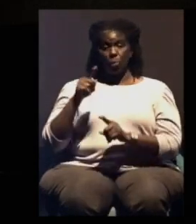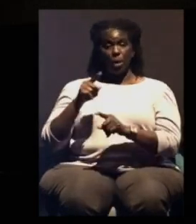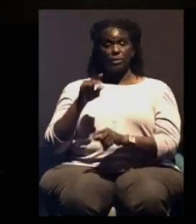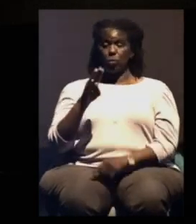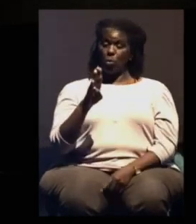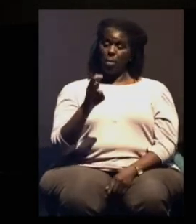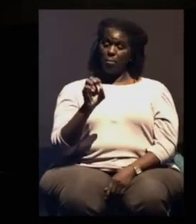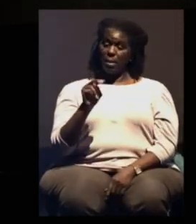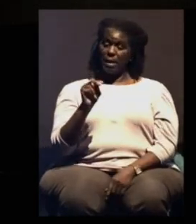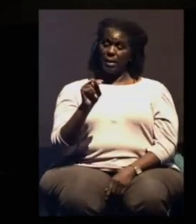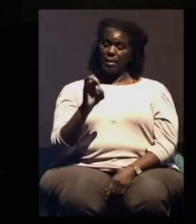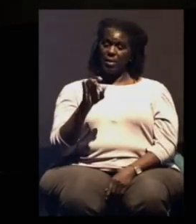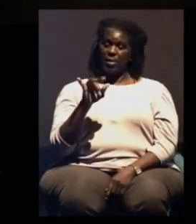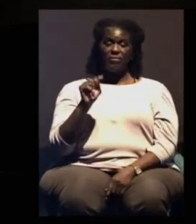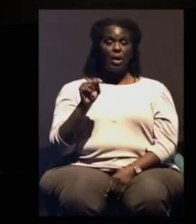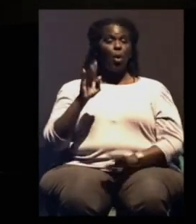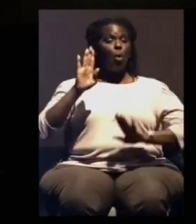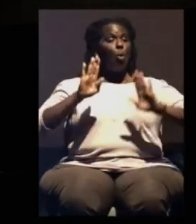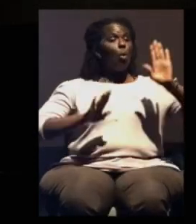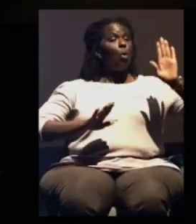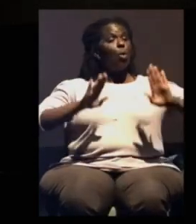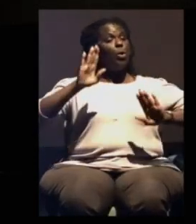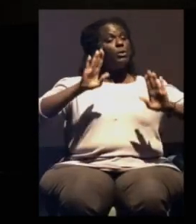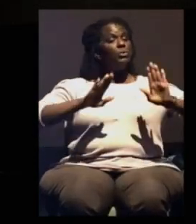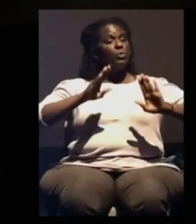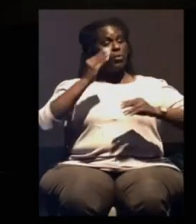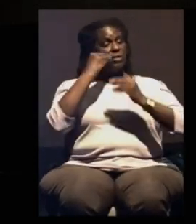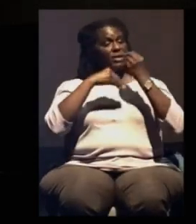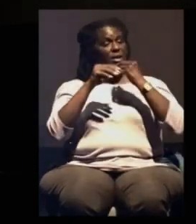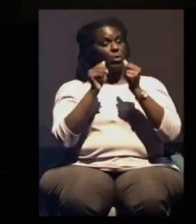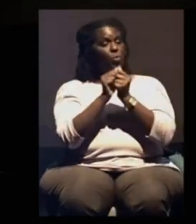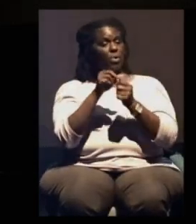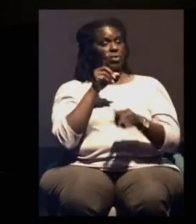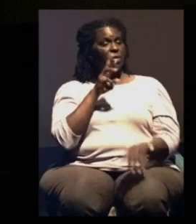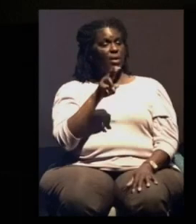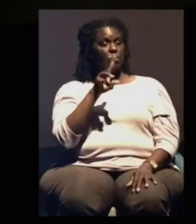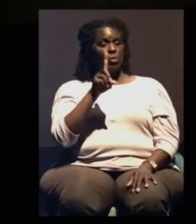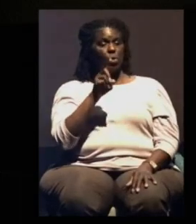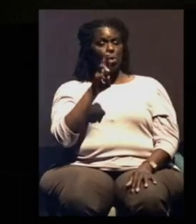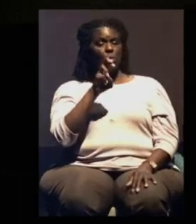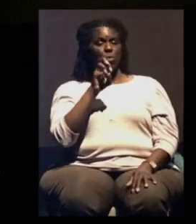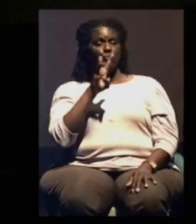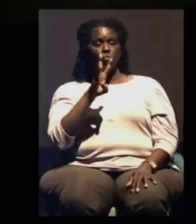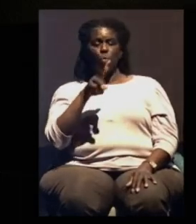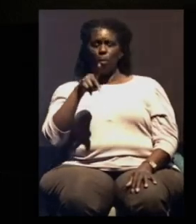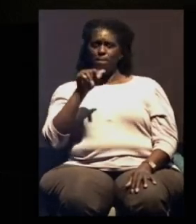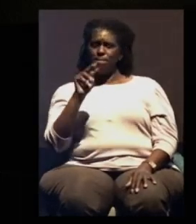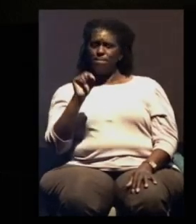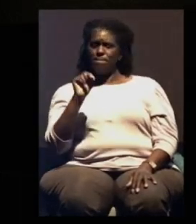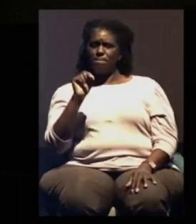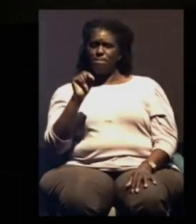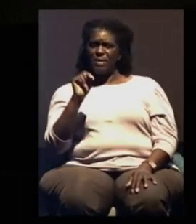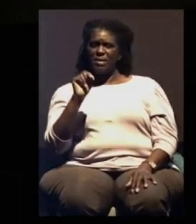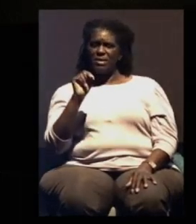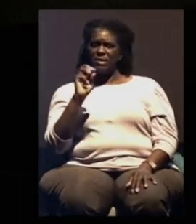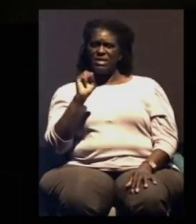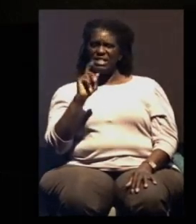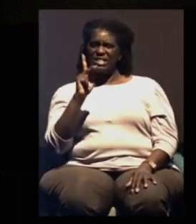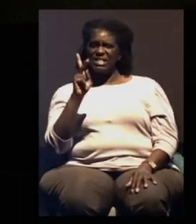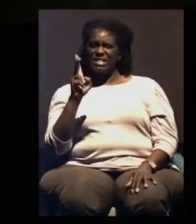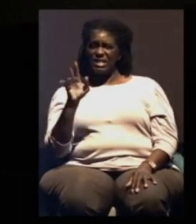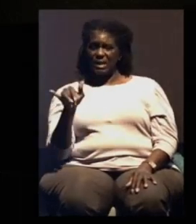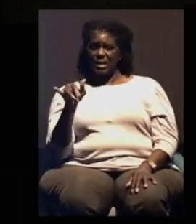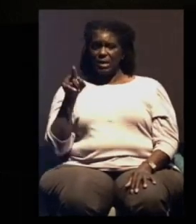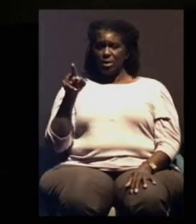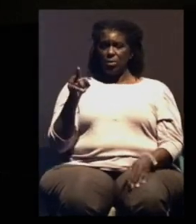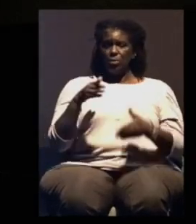and they were auctioning off dinner with Dr. Drew Pinsky. Show of hands, anybody here ever heard of Dr. Drew Pinsky? A few have, okay? He was